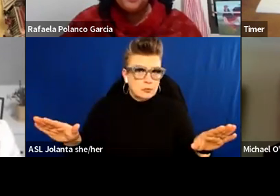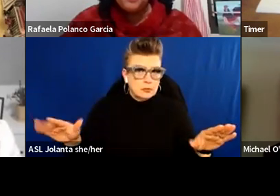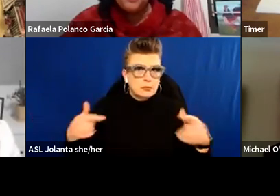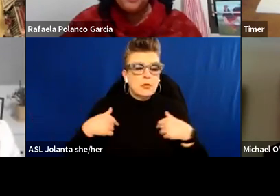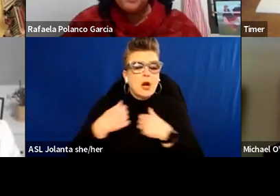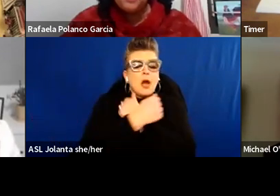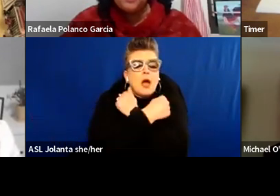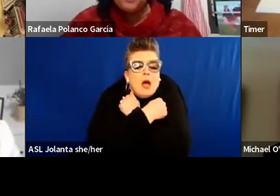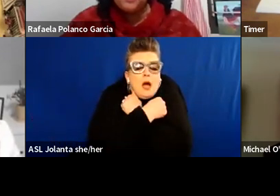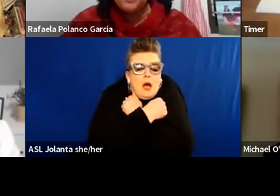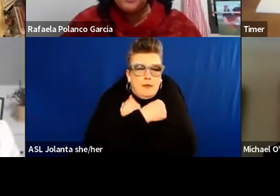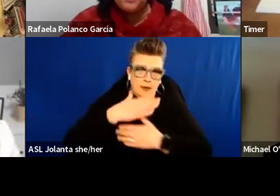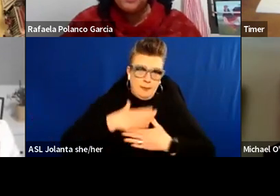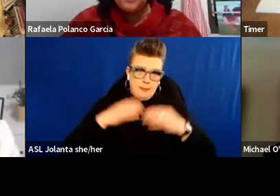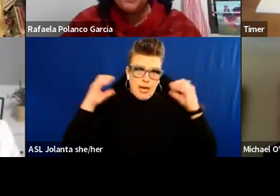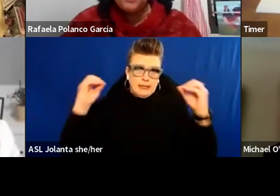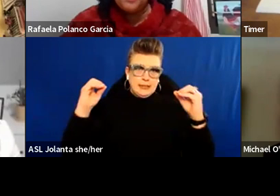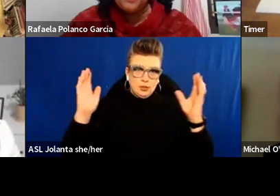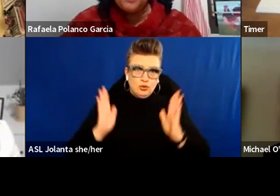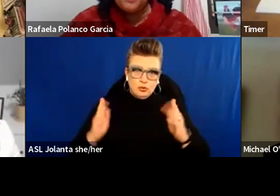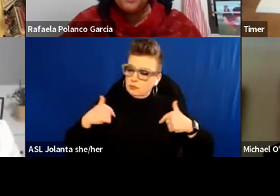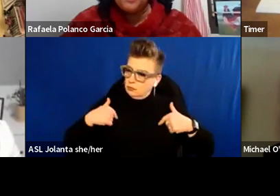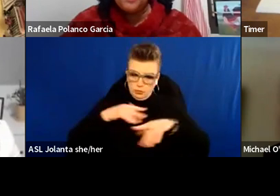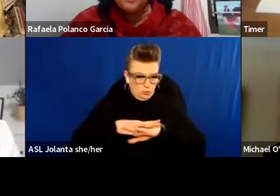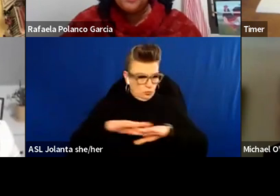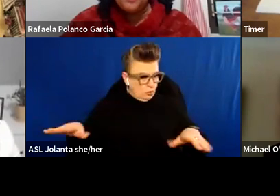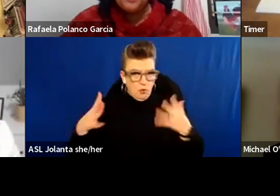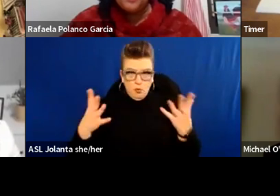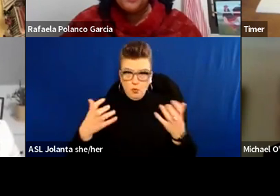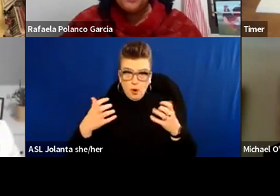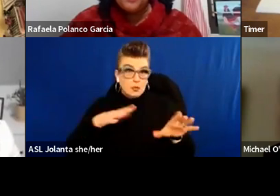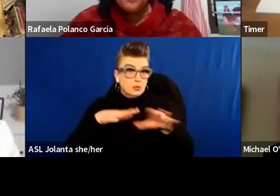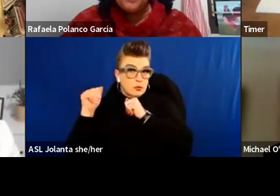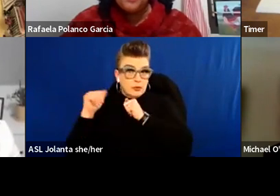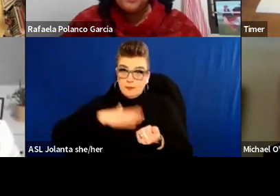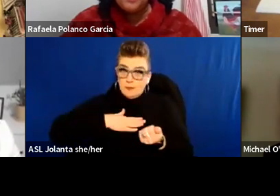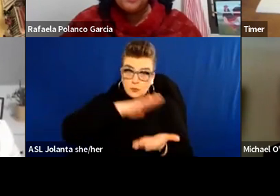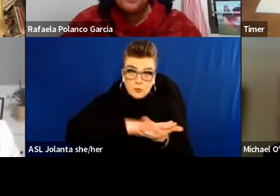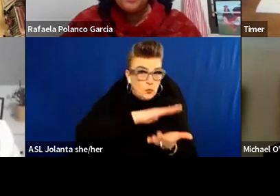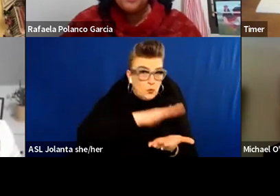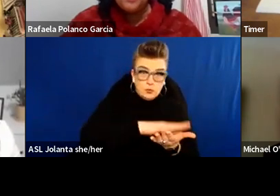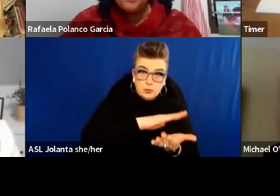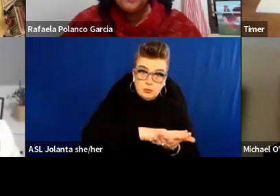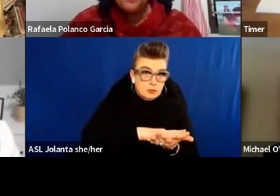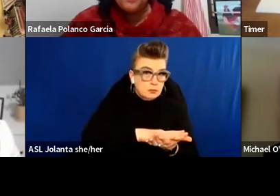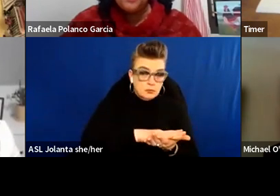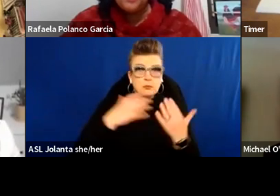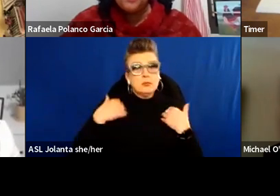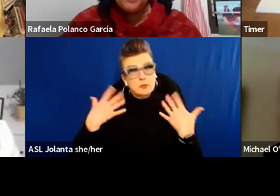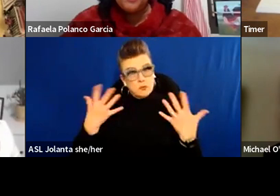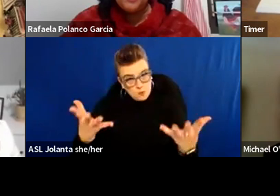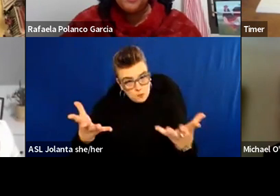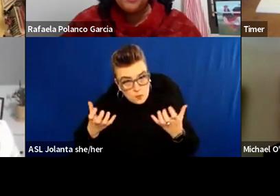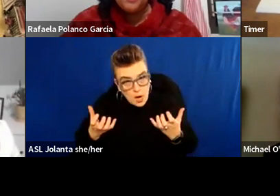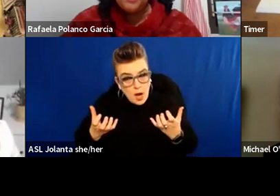my teachers i don't want to leave my school and i want to